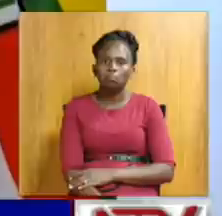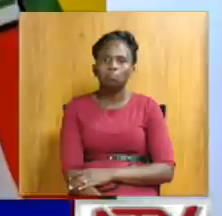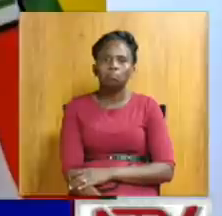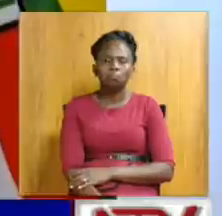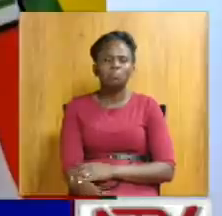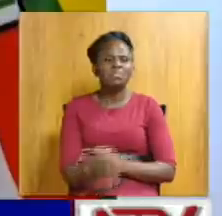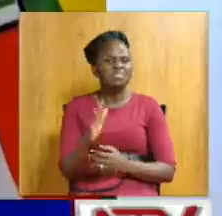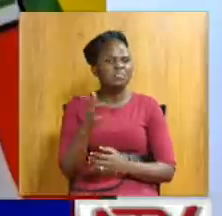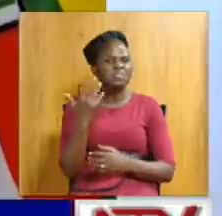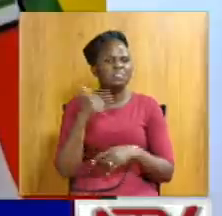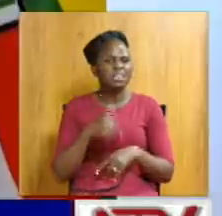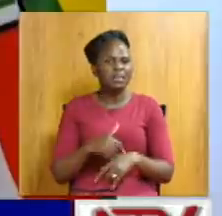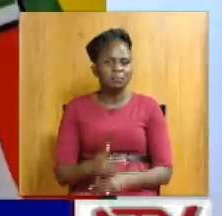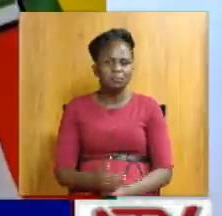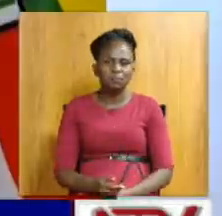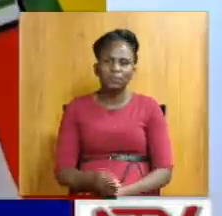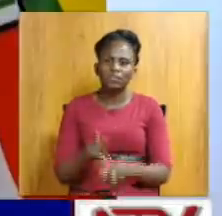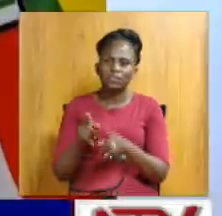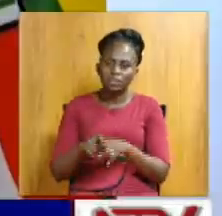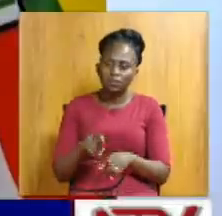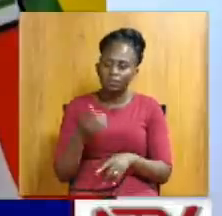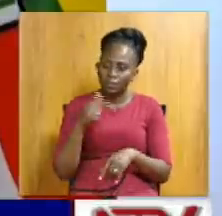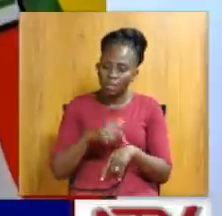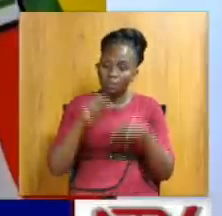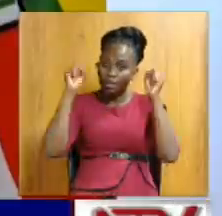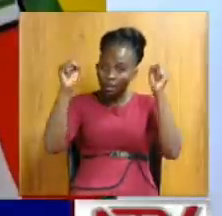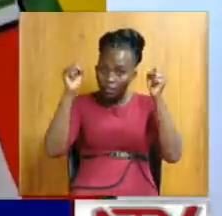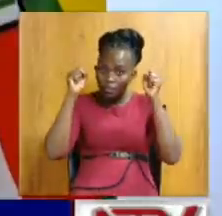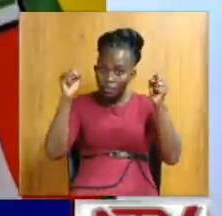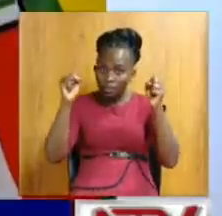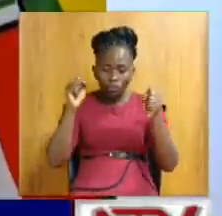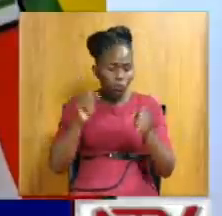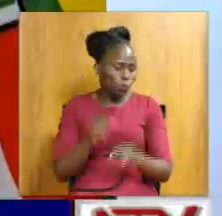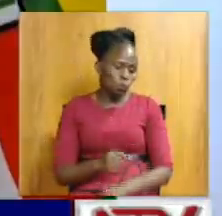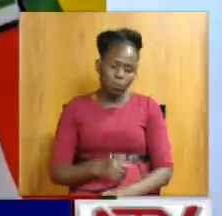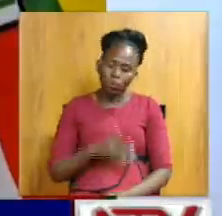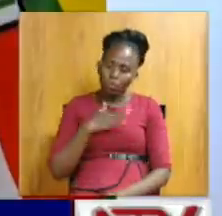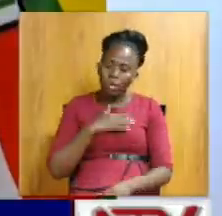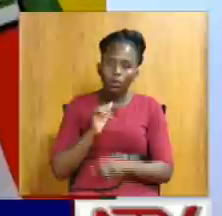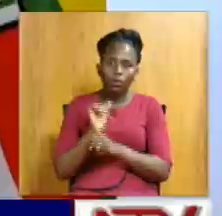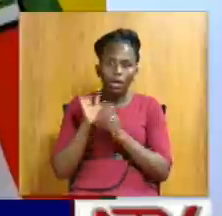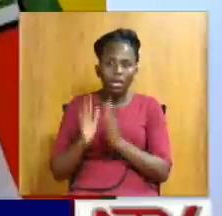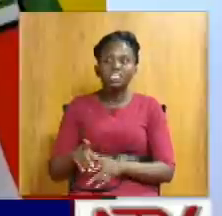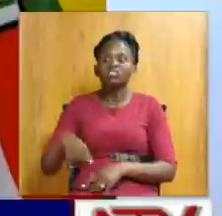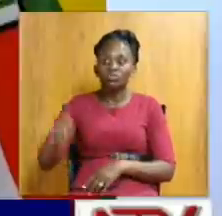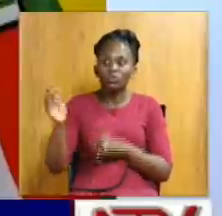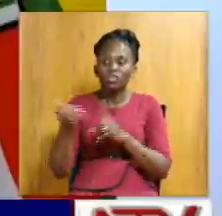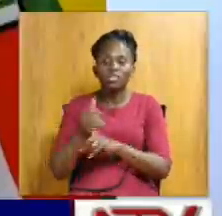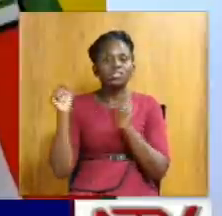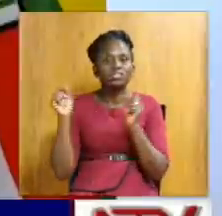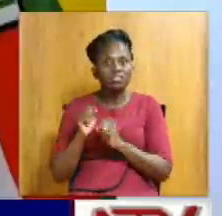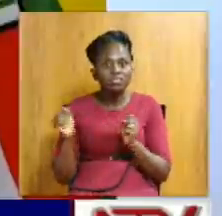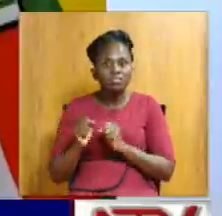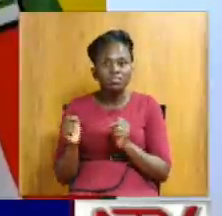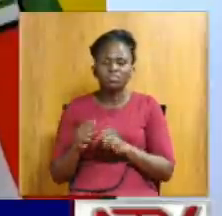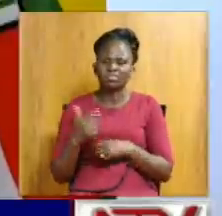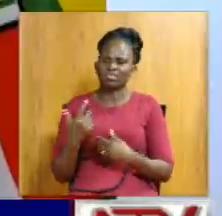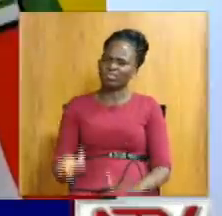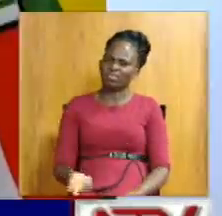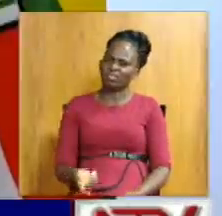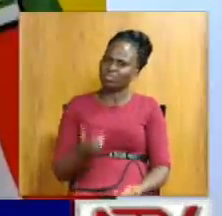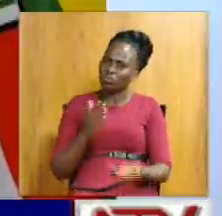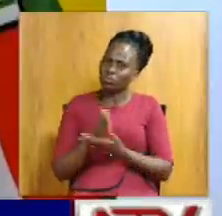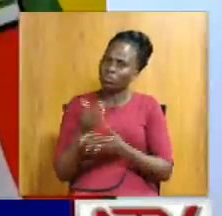the fifth time, even during the campaign, my workers will go and get infected, in spite of telling them and